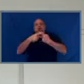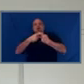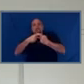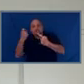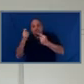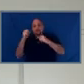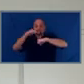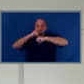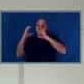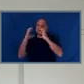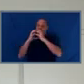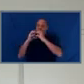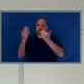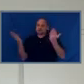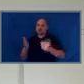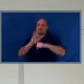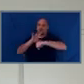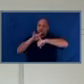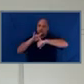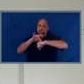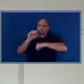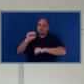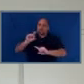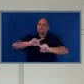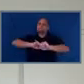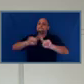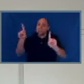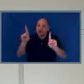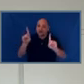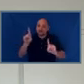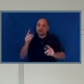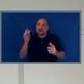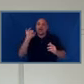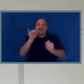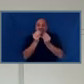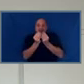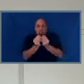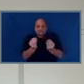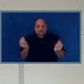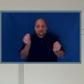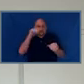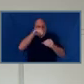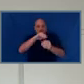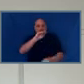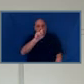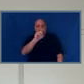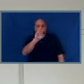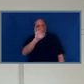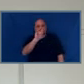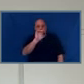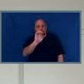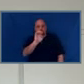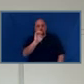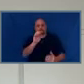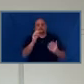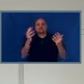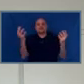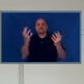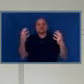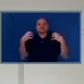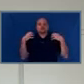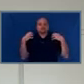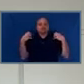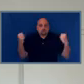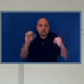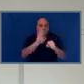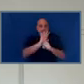Earth. But you know, those meteorites only represent the material that is strong enough to survive what is a very warm